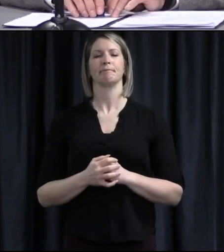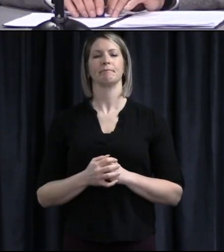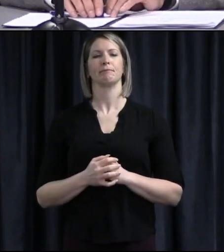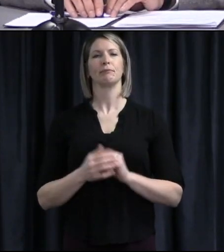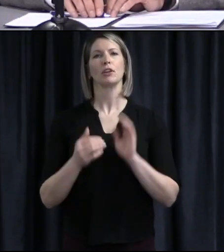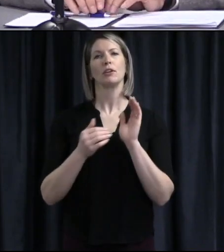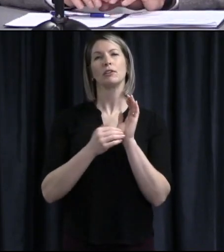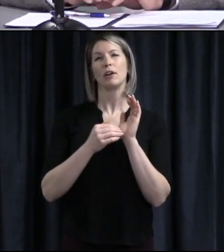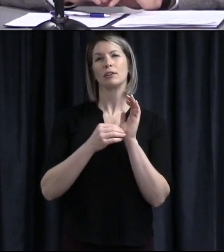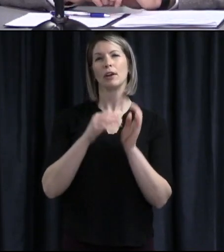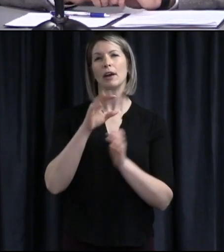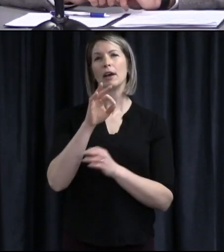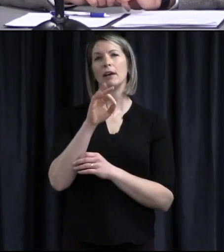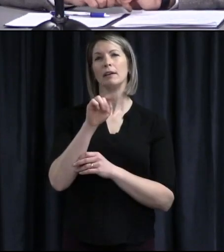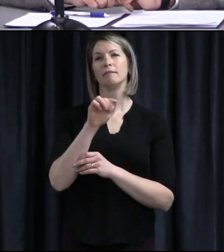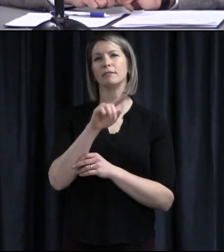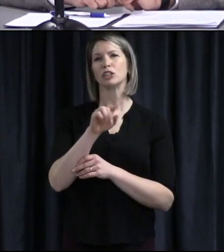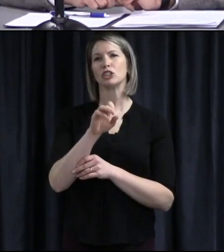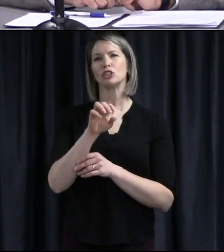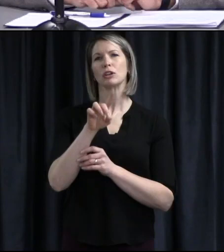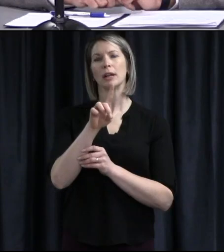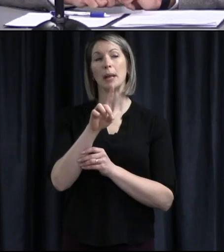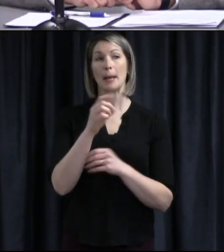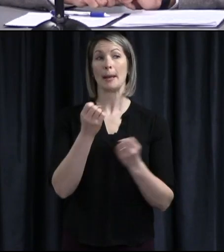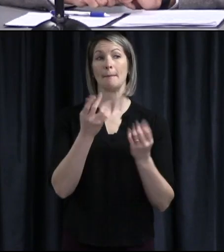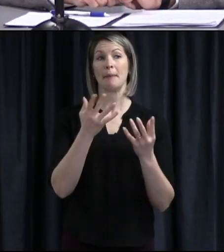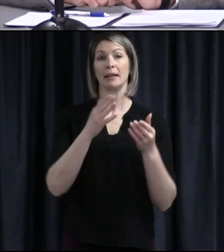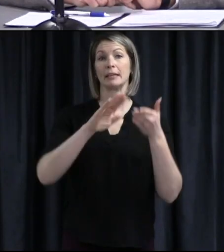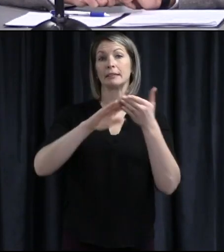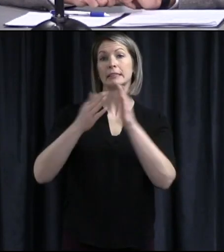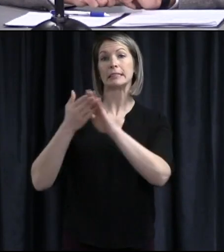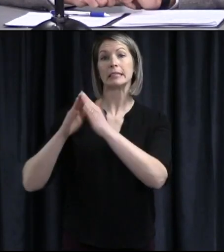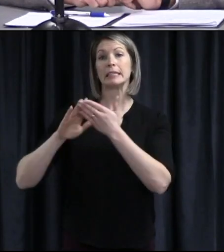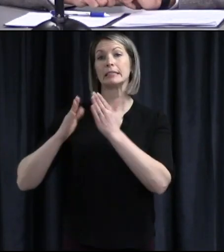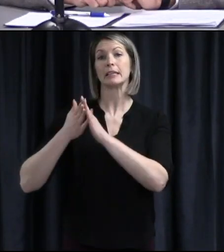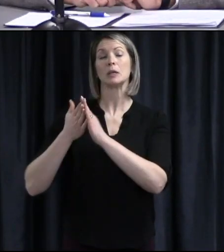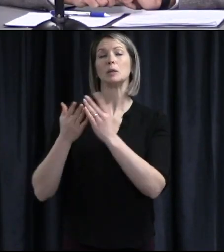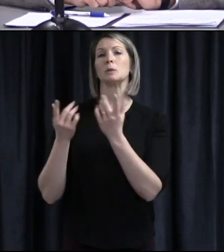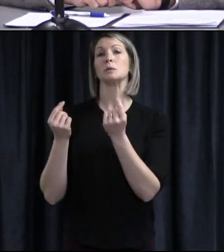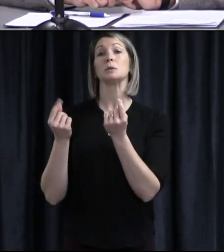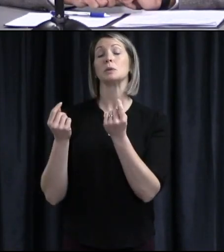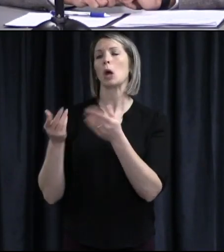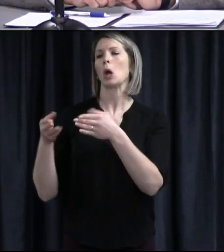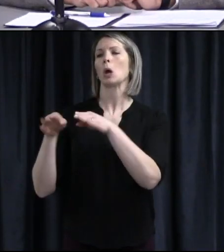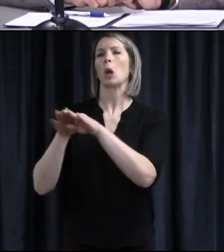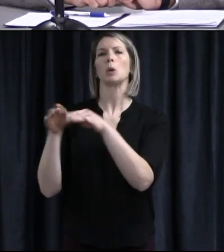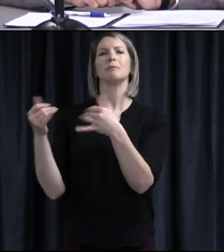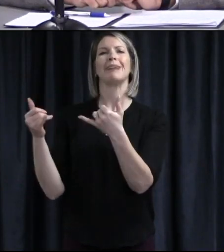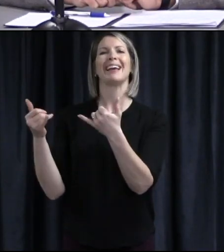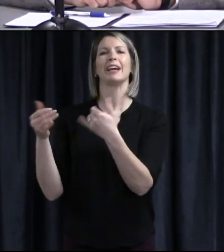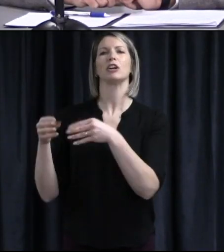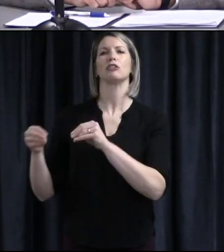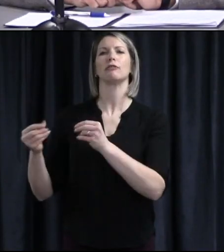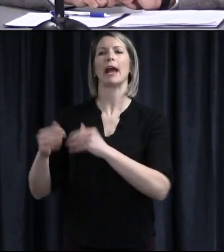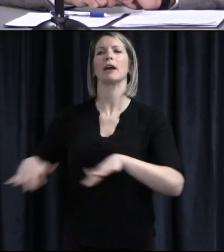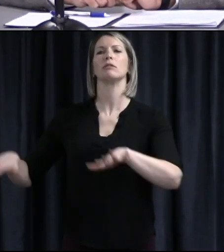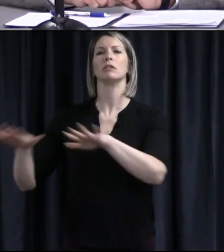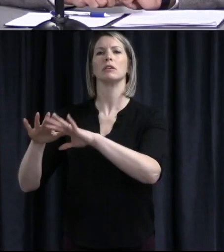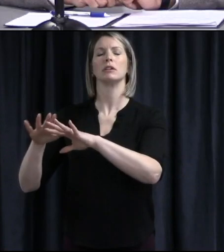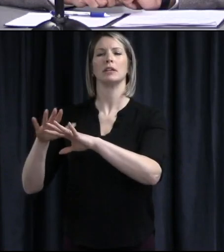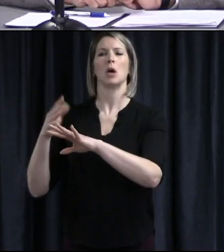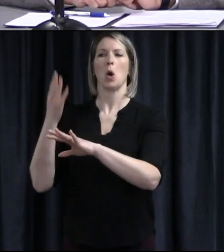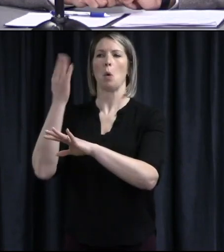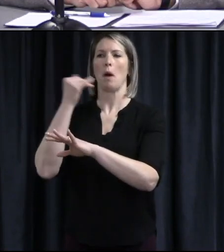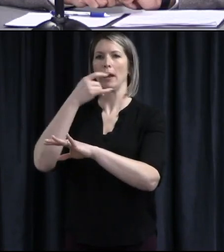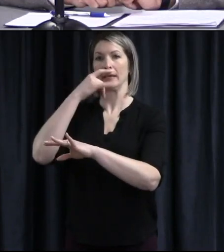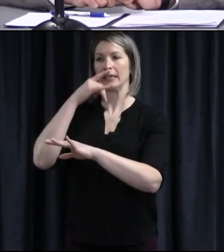Dr. Fitzgerald, several municipalities shut down public playgrounds today, saying the virus has been found to live on plastic and